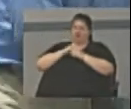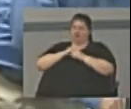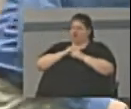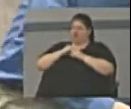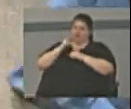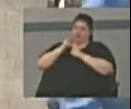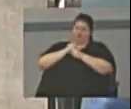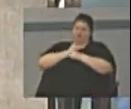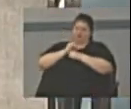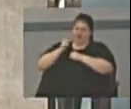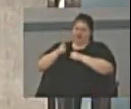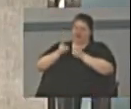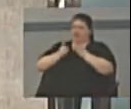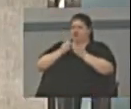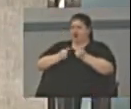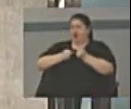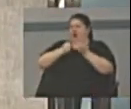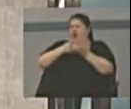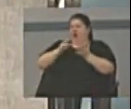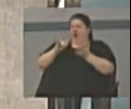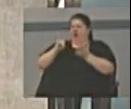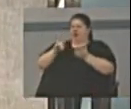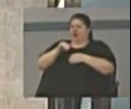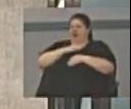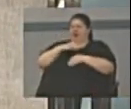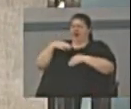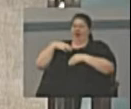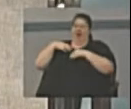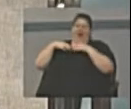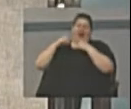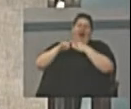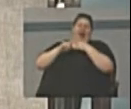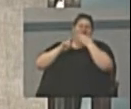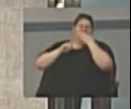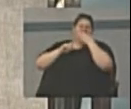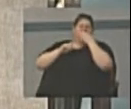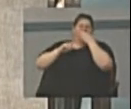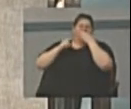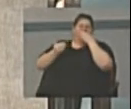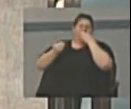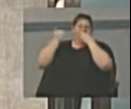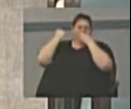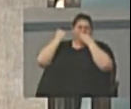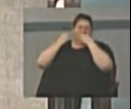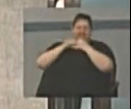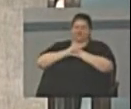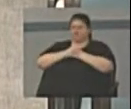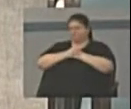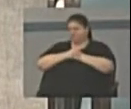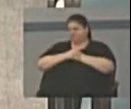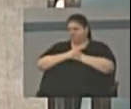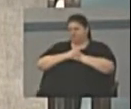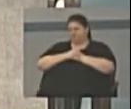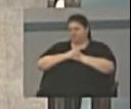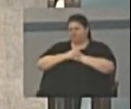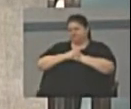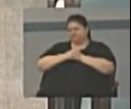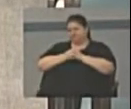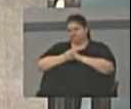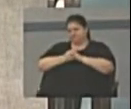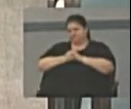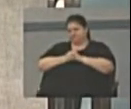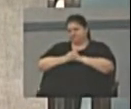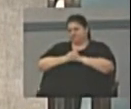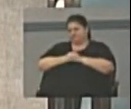2015 that might cause the city council to overrule or withdraw